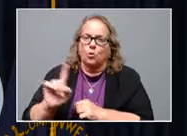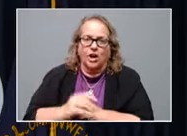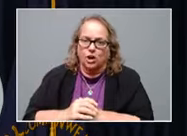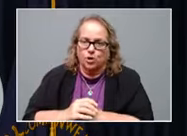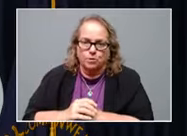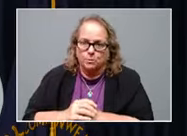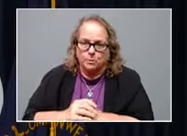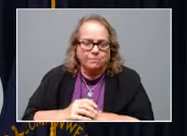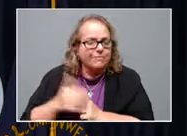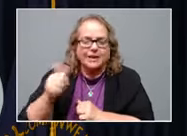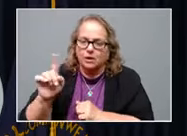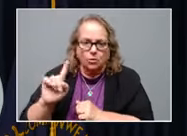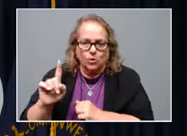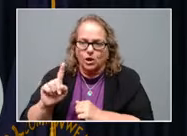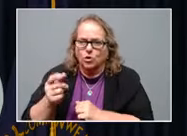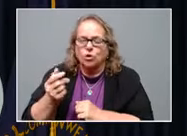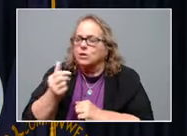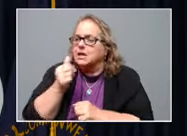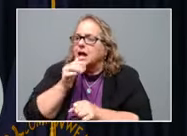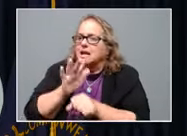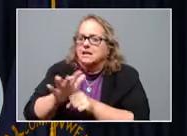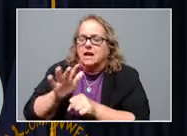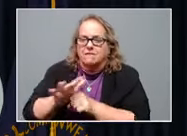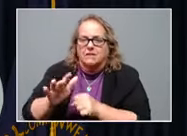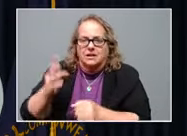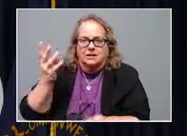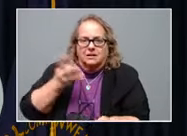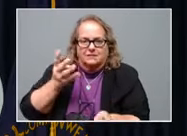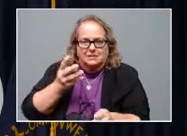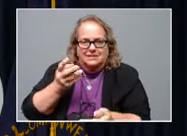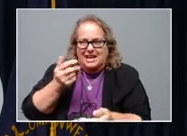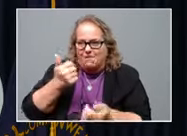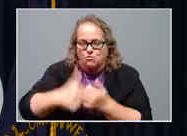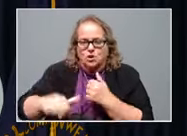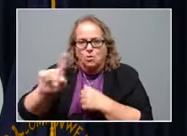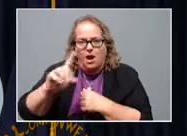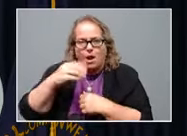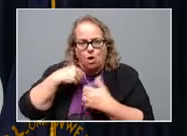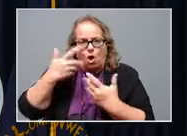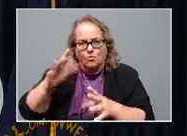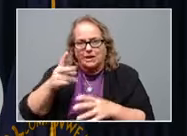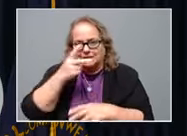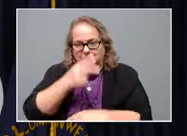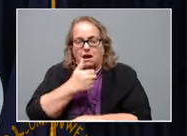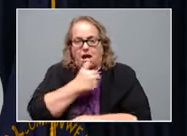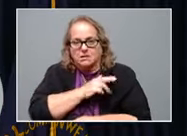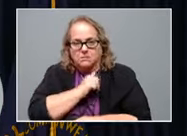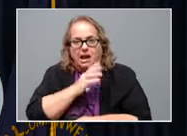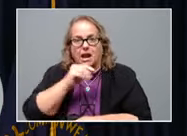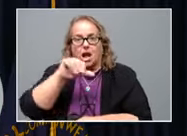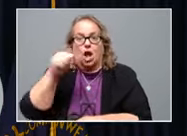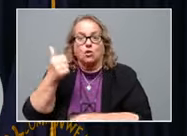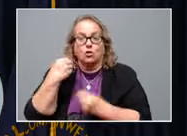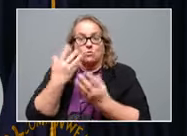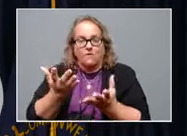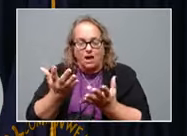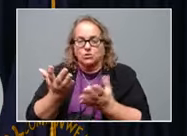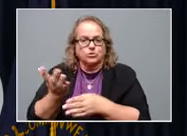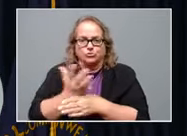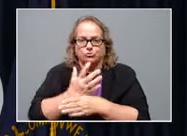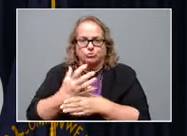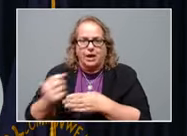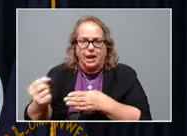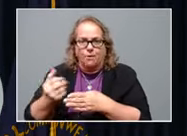There's going to be too few everywhere, and we're already seeing hospitals and other providers run out before the end of each